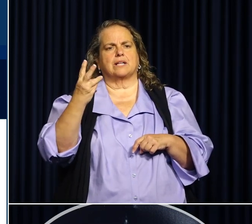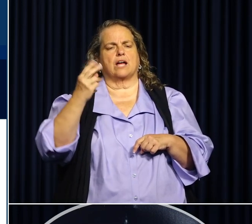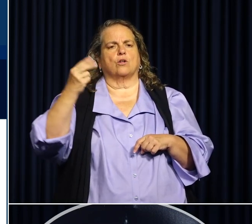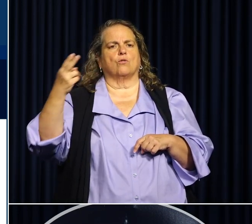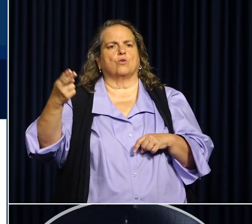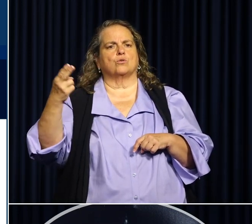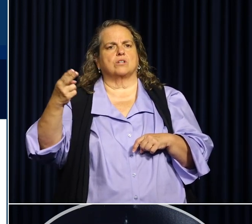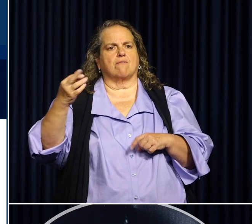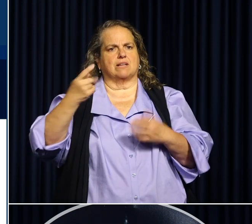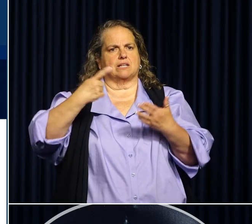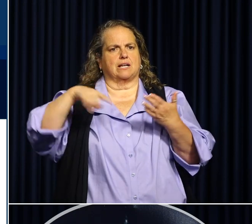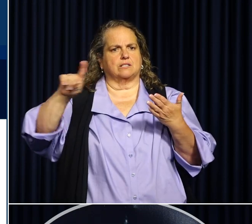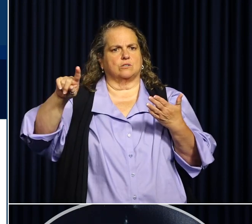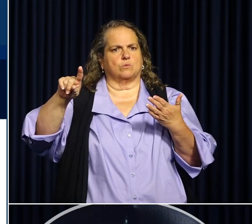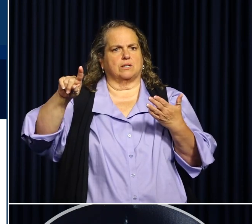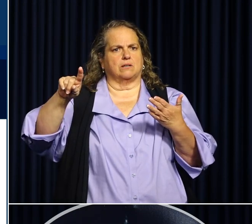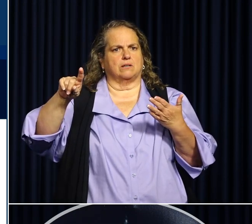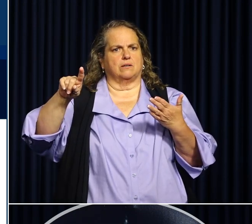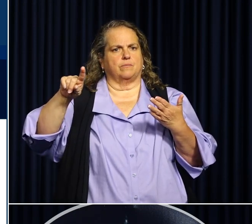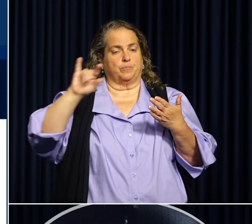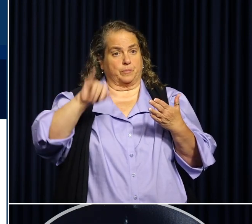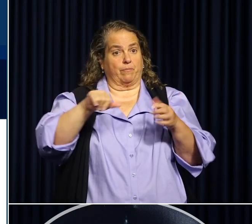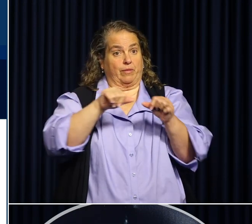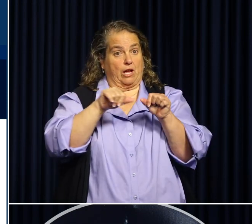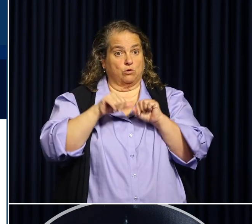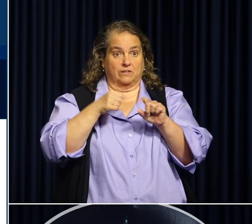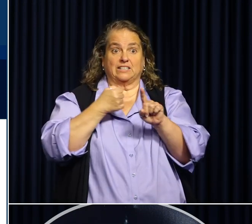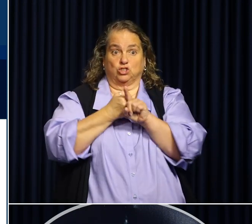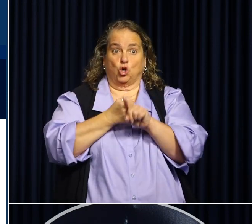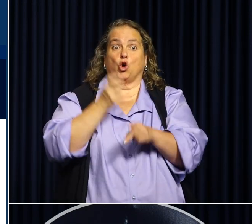and Thursday of next week. These are areas that have been